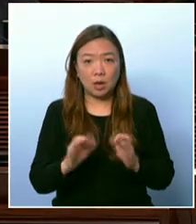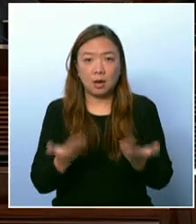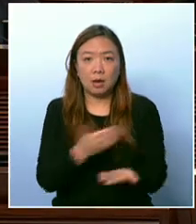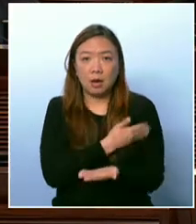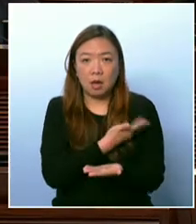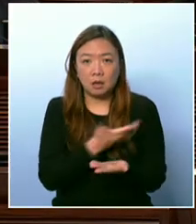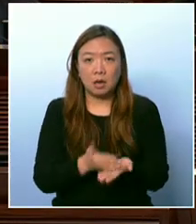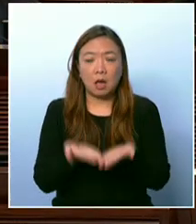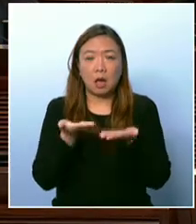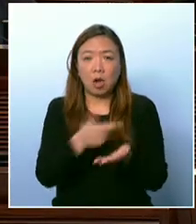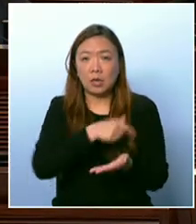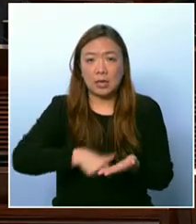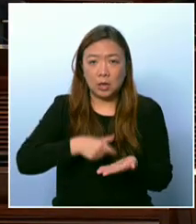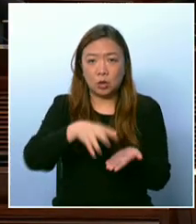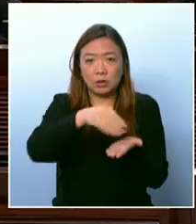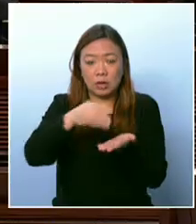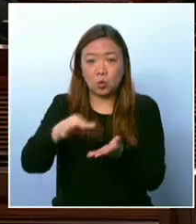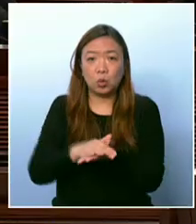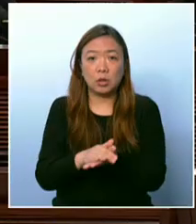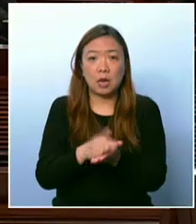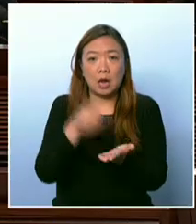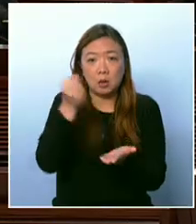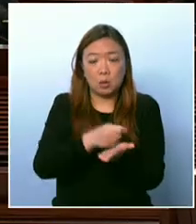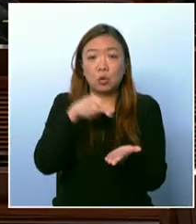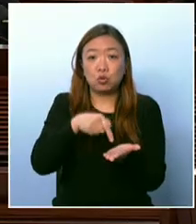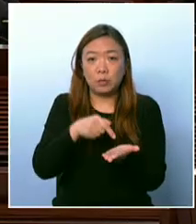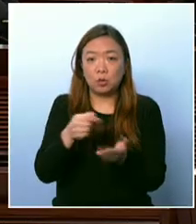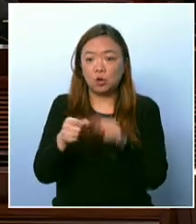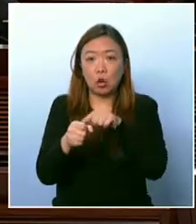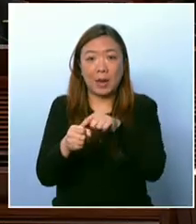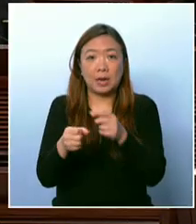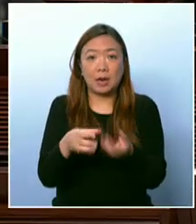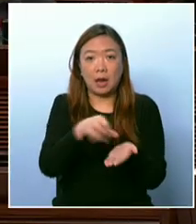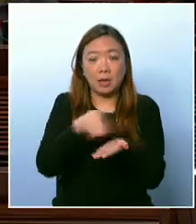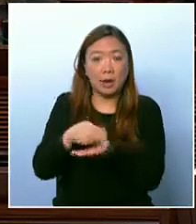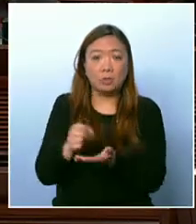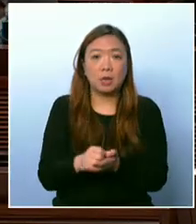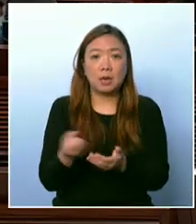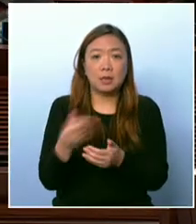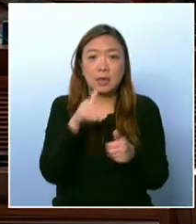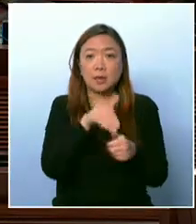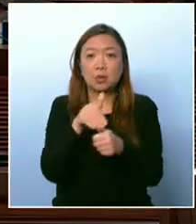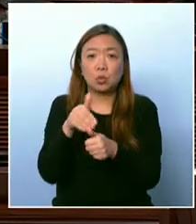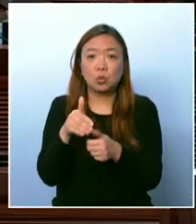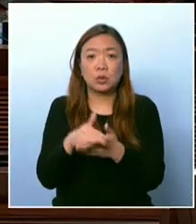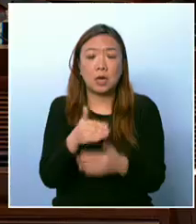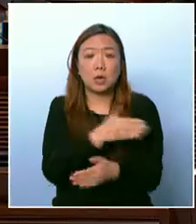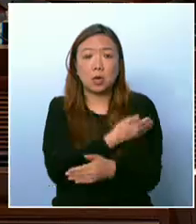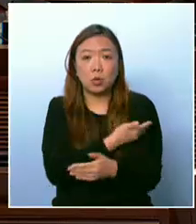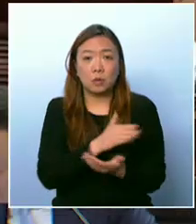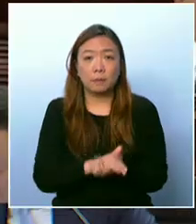defaced. Staff members are now collecting ballot papers and